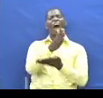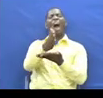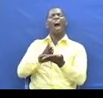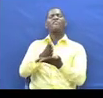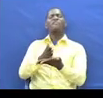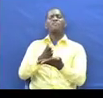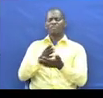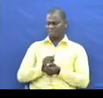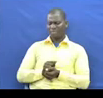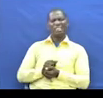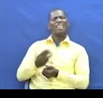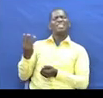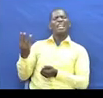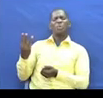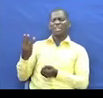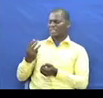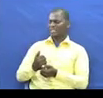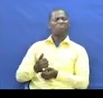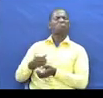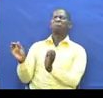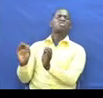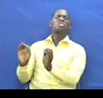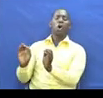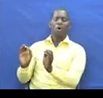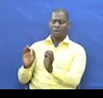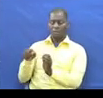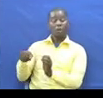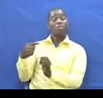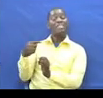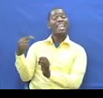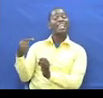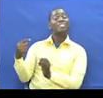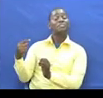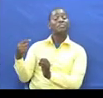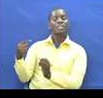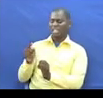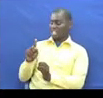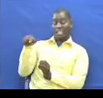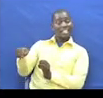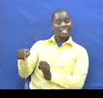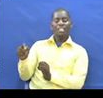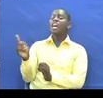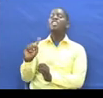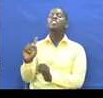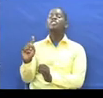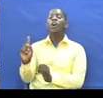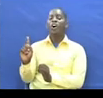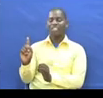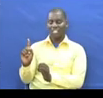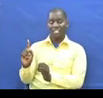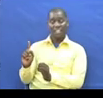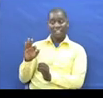half. The last one, oh no, there is -2 here. That already makes that not